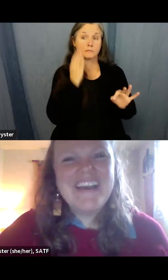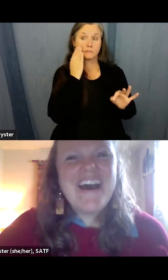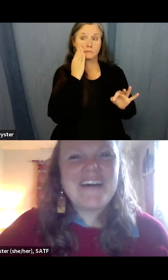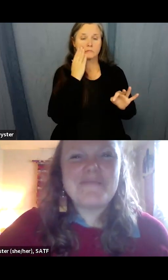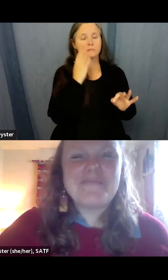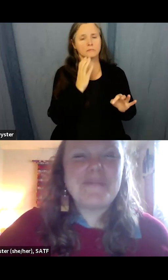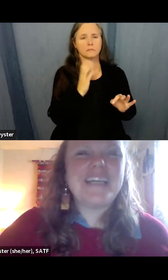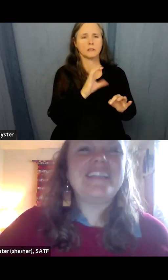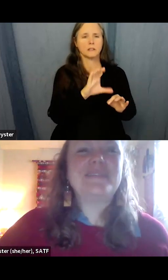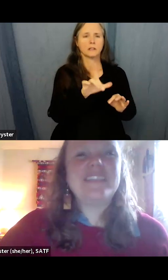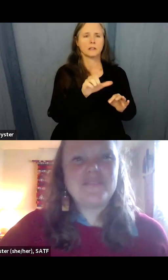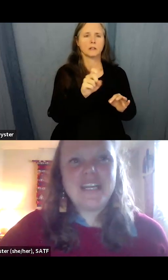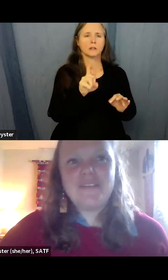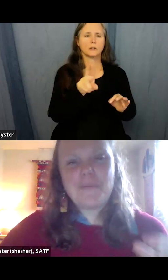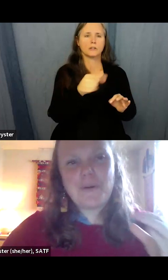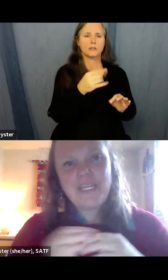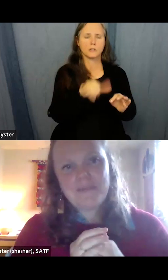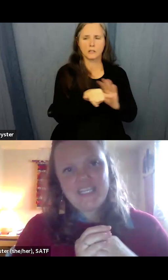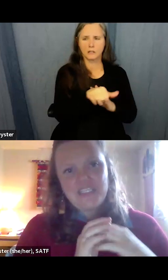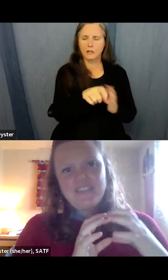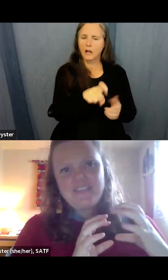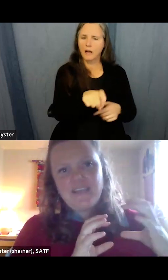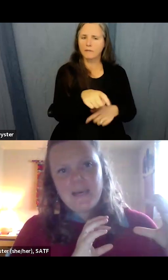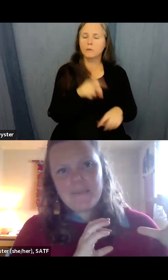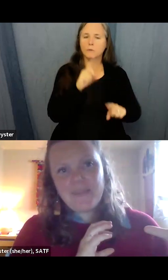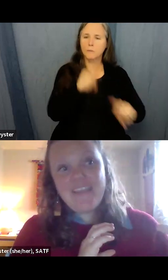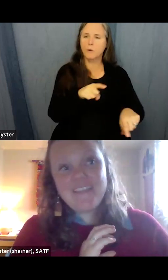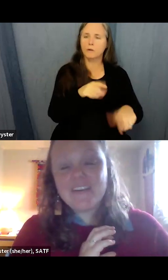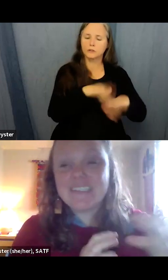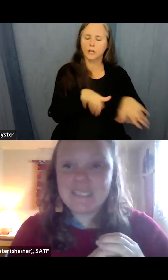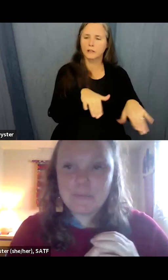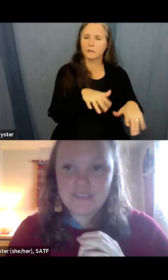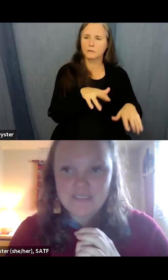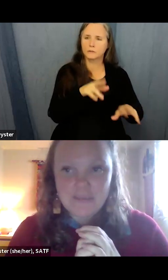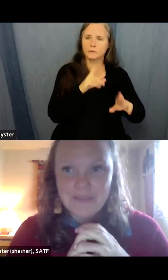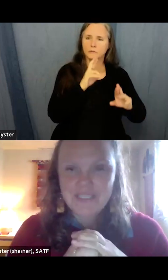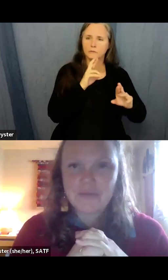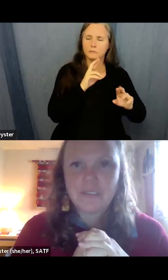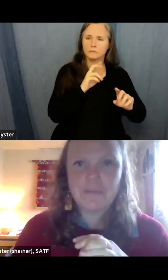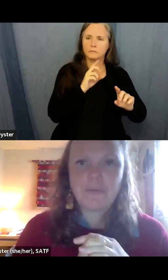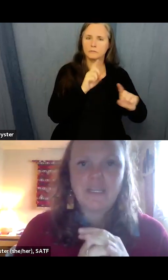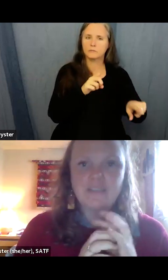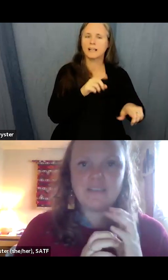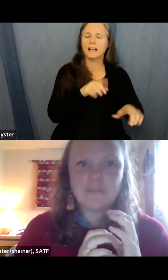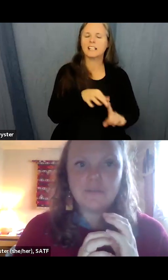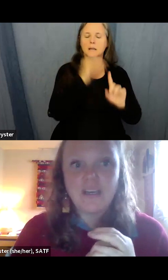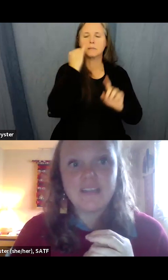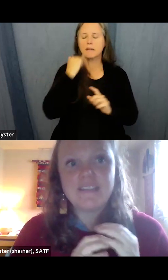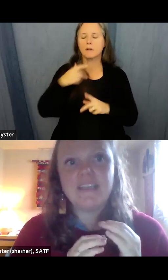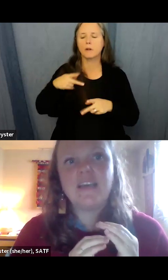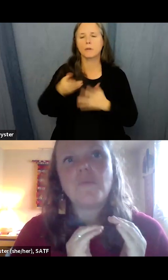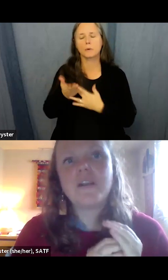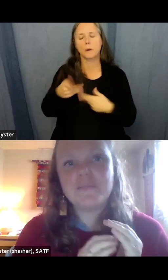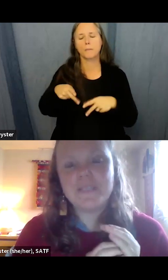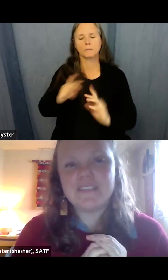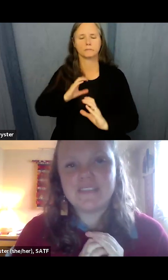that. But those different reporting obligations, and that there are exceptions to some of the mandatory reporting laws.